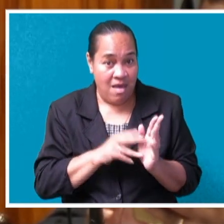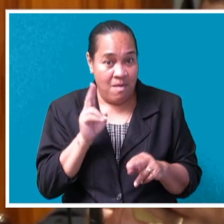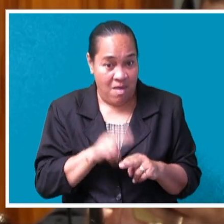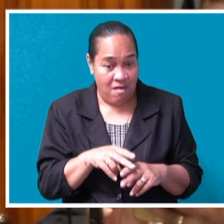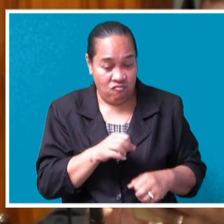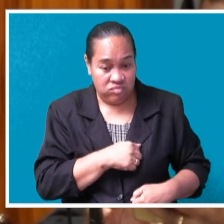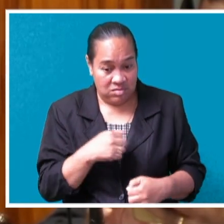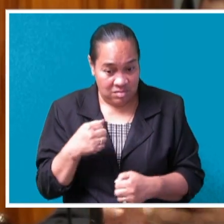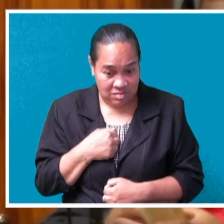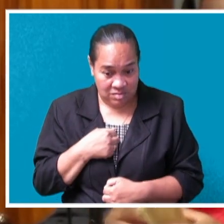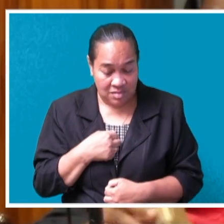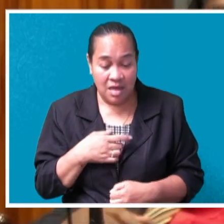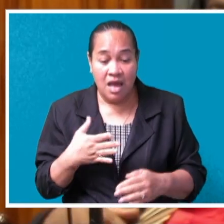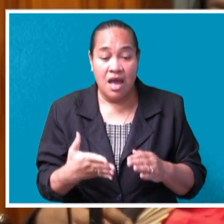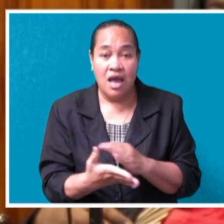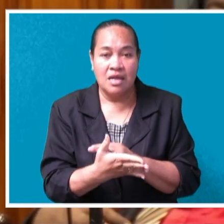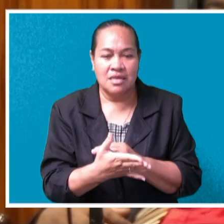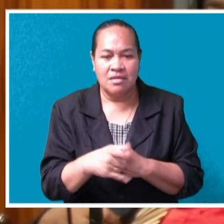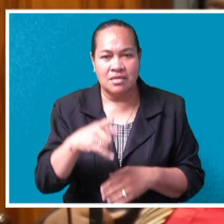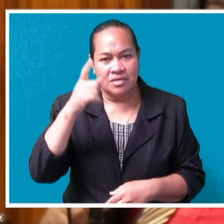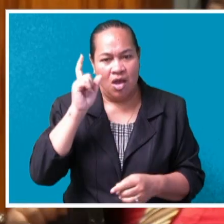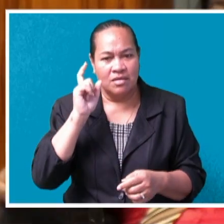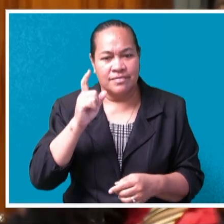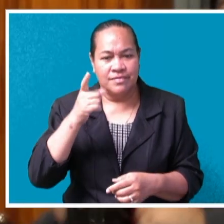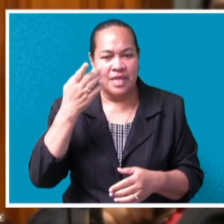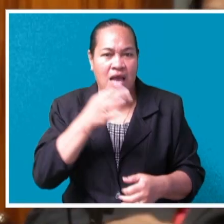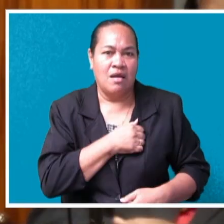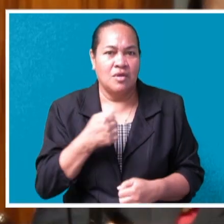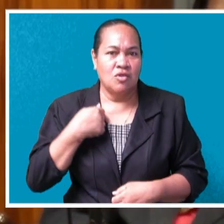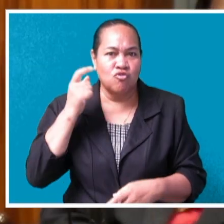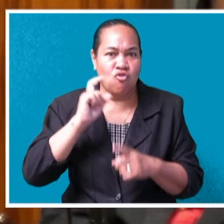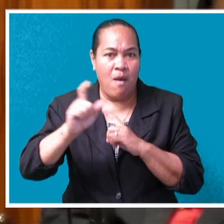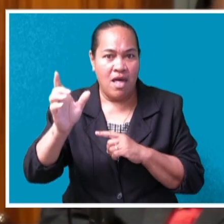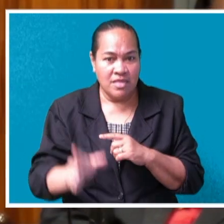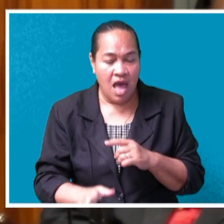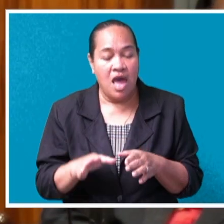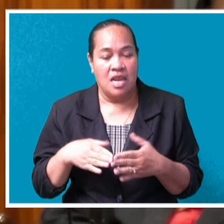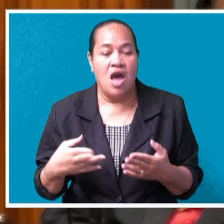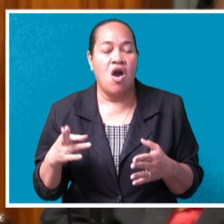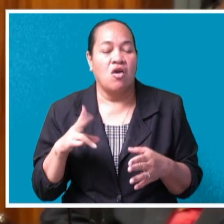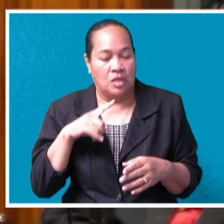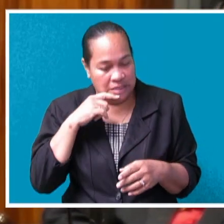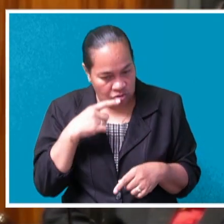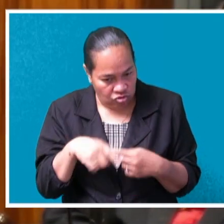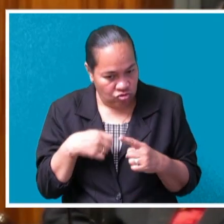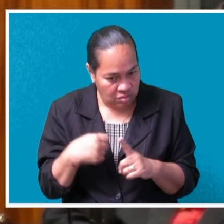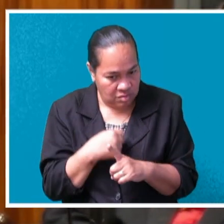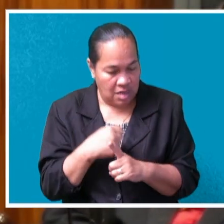Under the leadership of Major General Rochani Koloniwai, the RFMF continues to emphasize